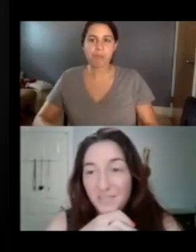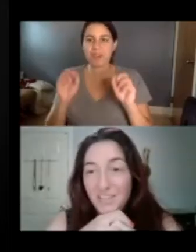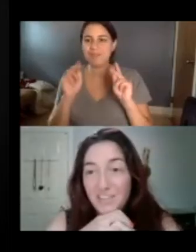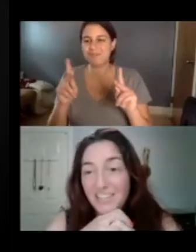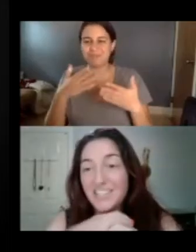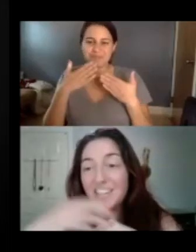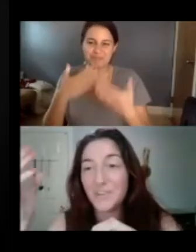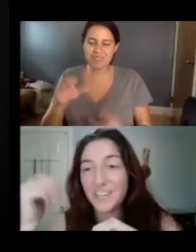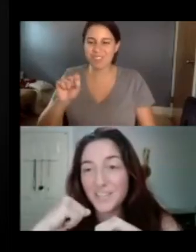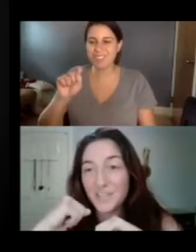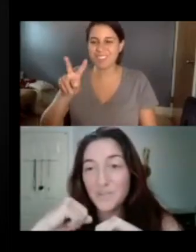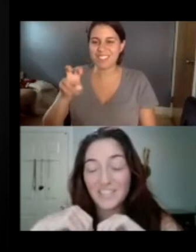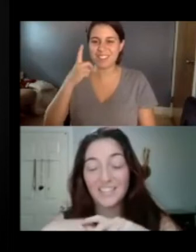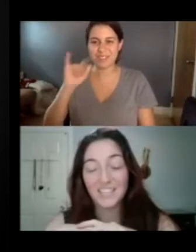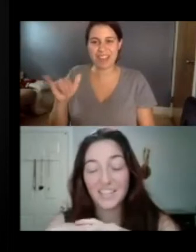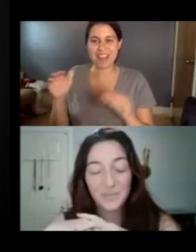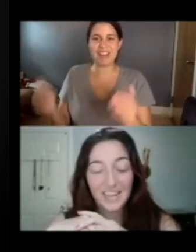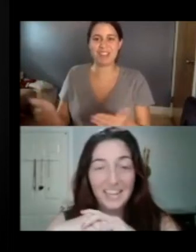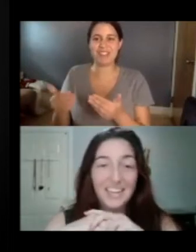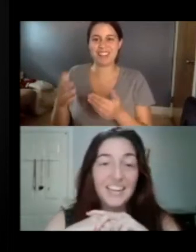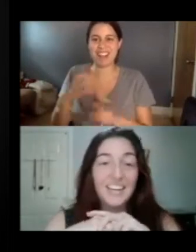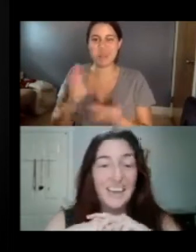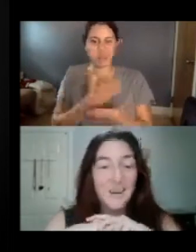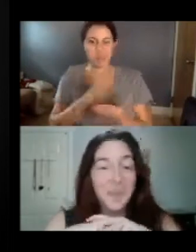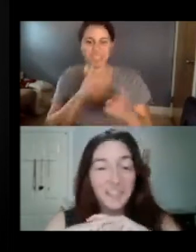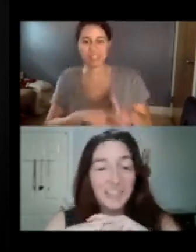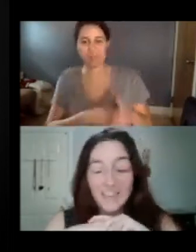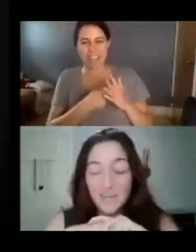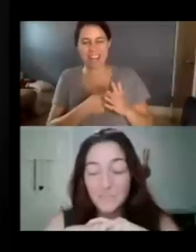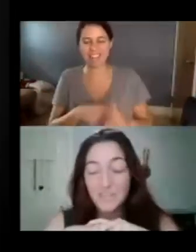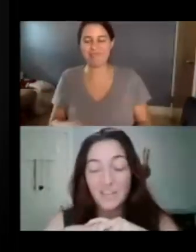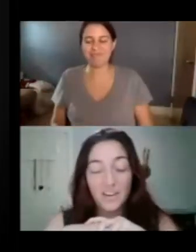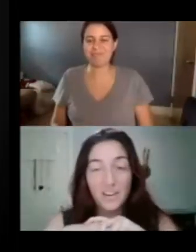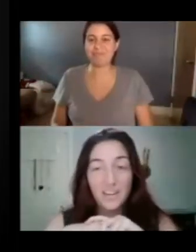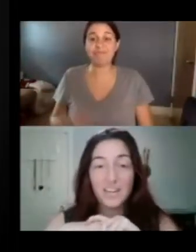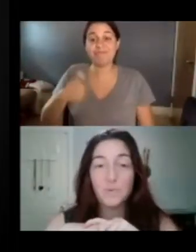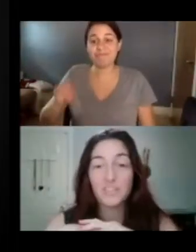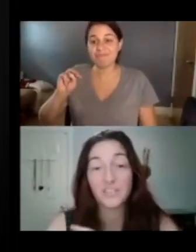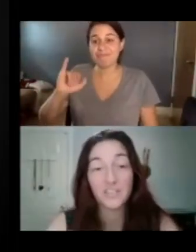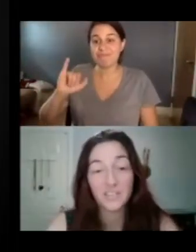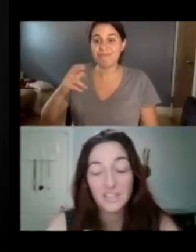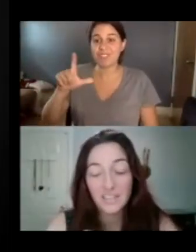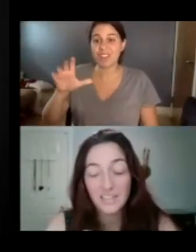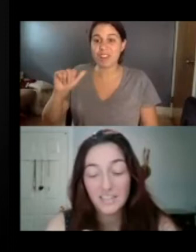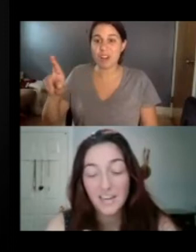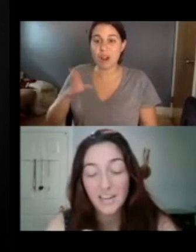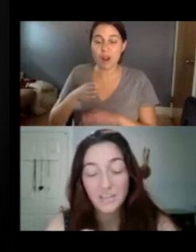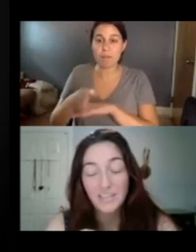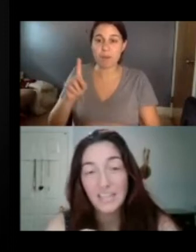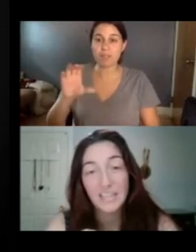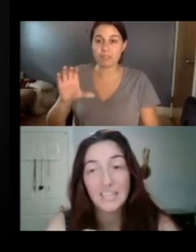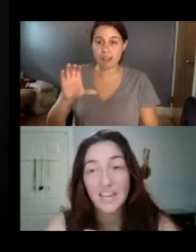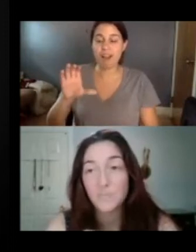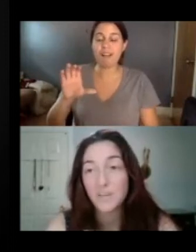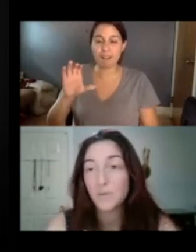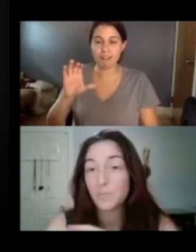Thank you, Steve, for the introduction and for the music selection at the beginning. As said, I'm Michelle Carr, a postdoctoral associate in